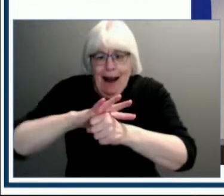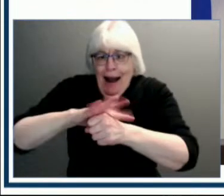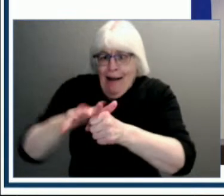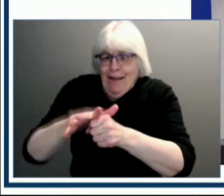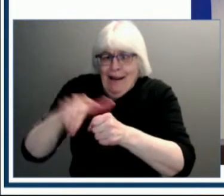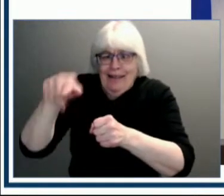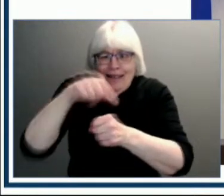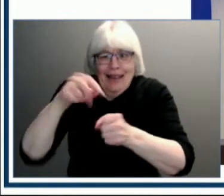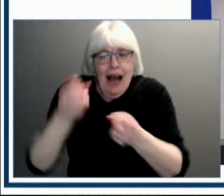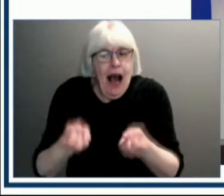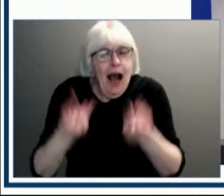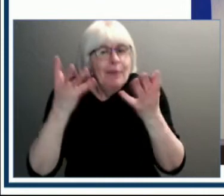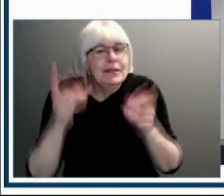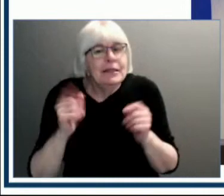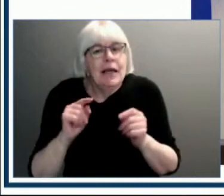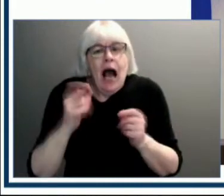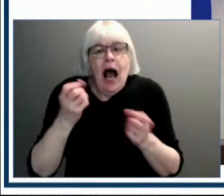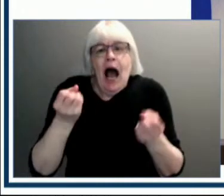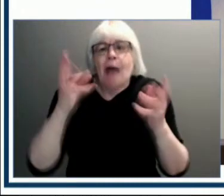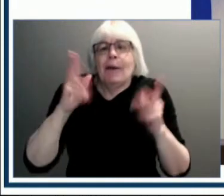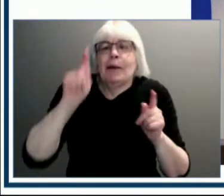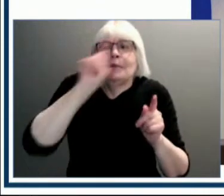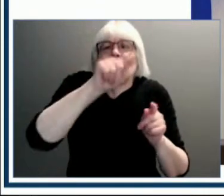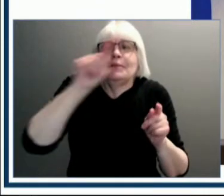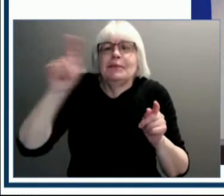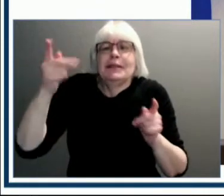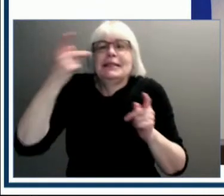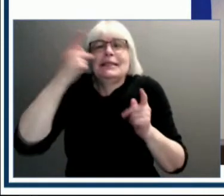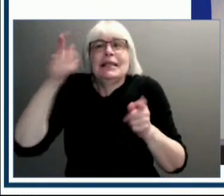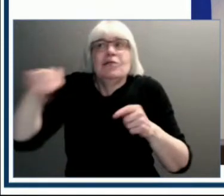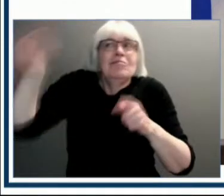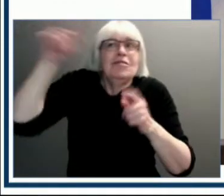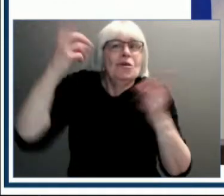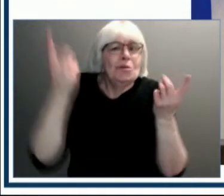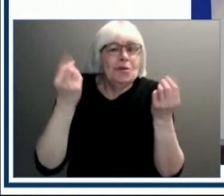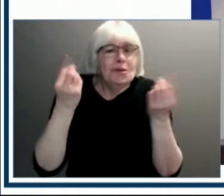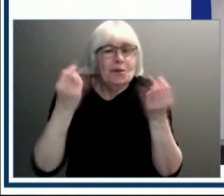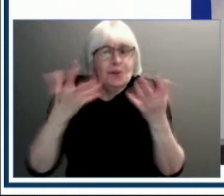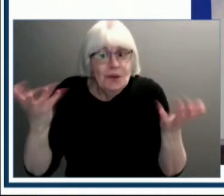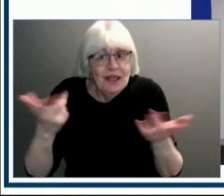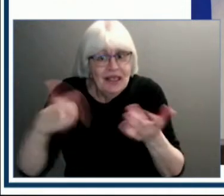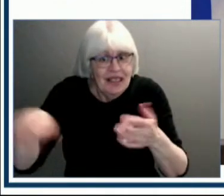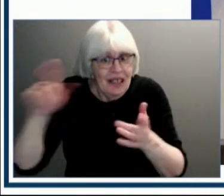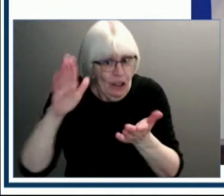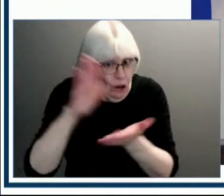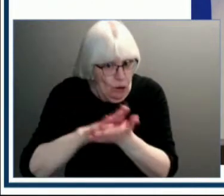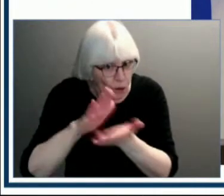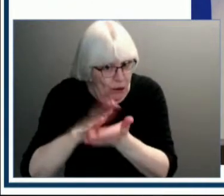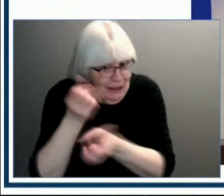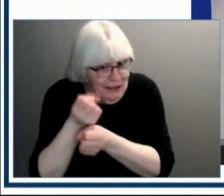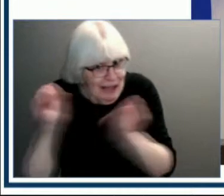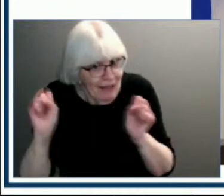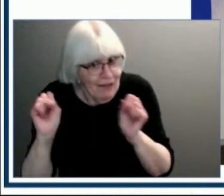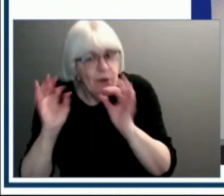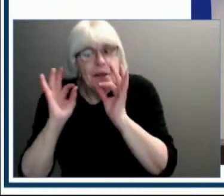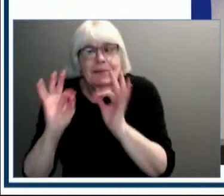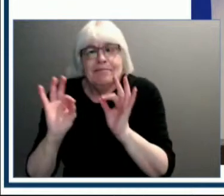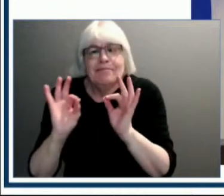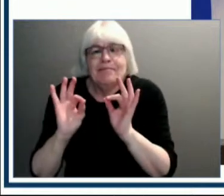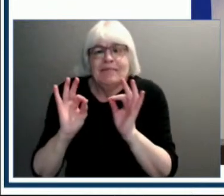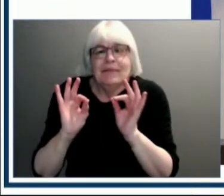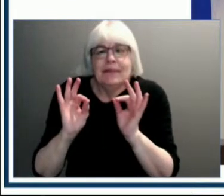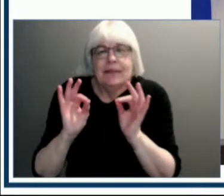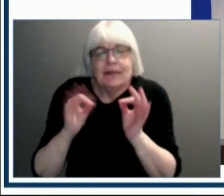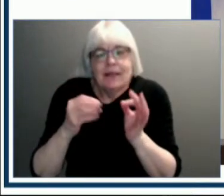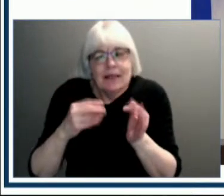do to we believe our schools are safe, but to make them even safer, to increase the public confidence. So I do apologize